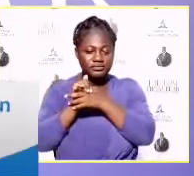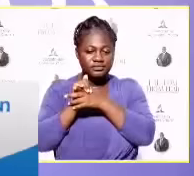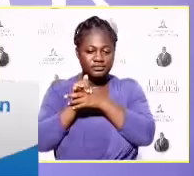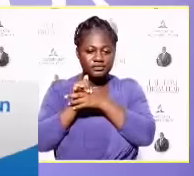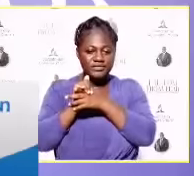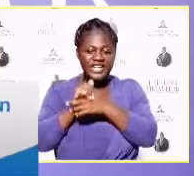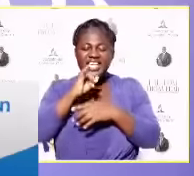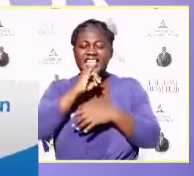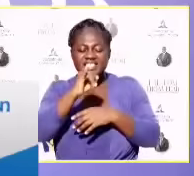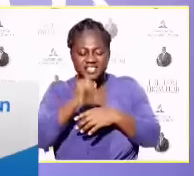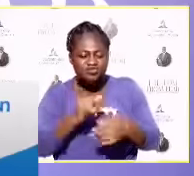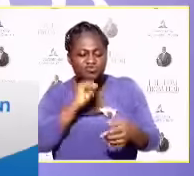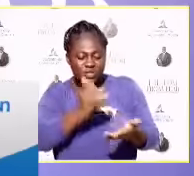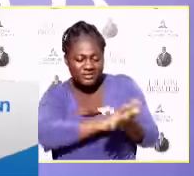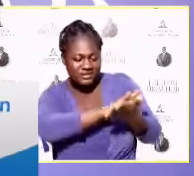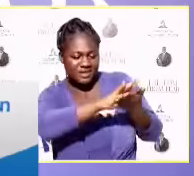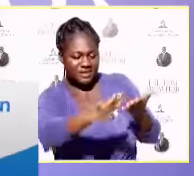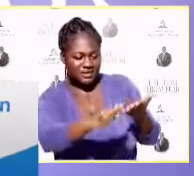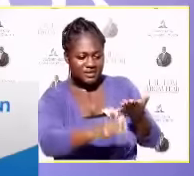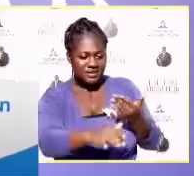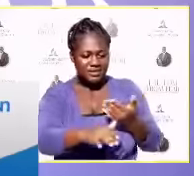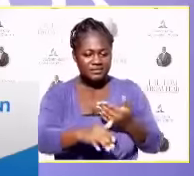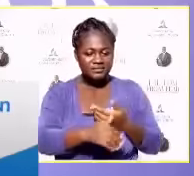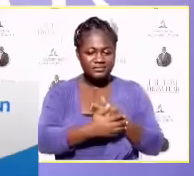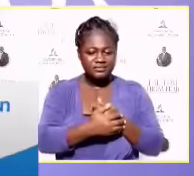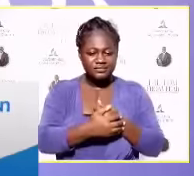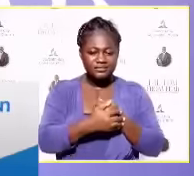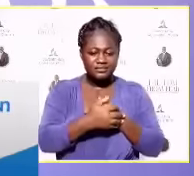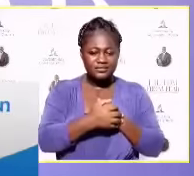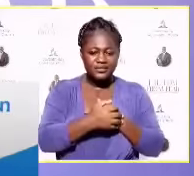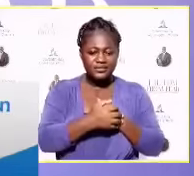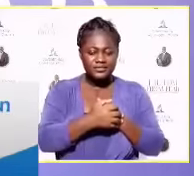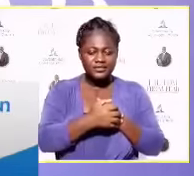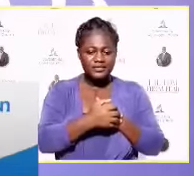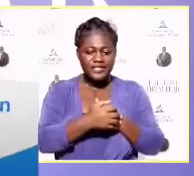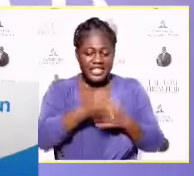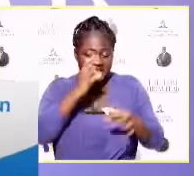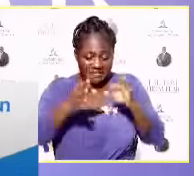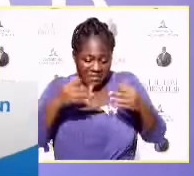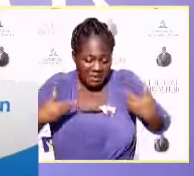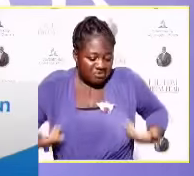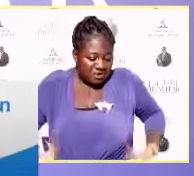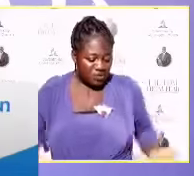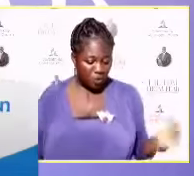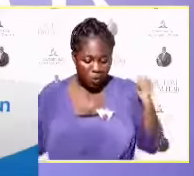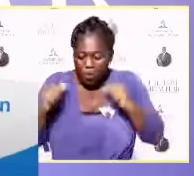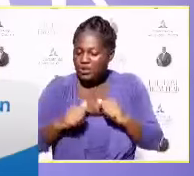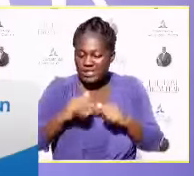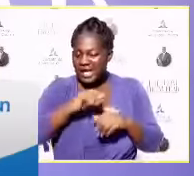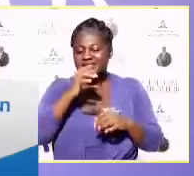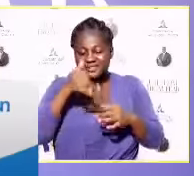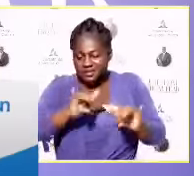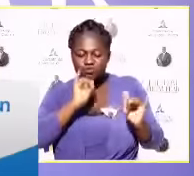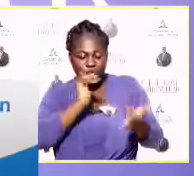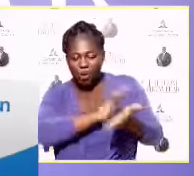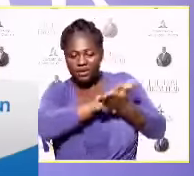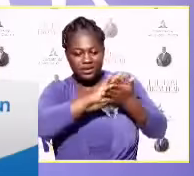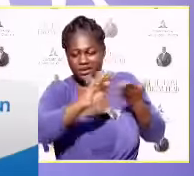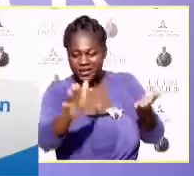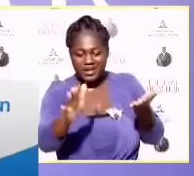is filthy, even if it's dressed in a suit and you put flowers on it. Now